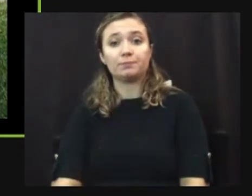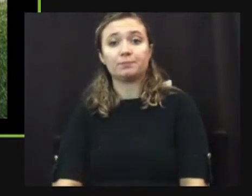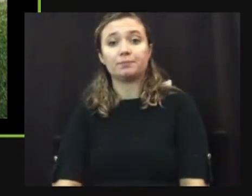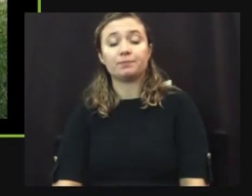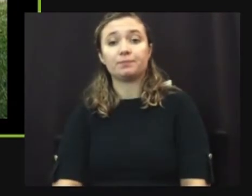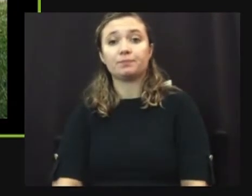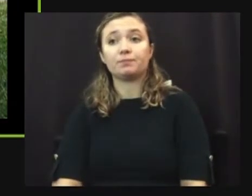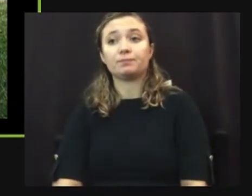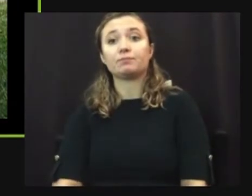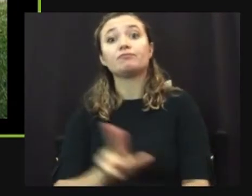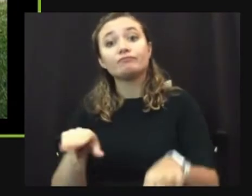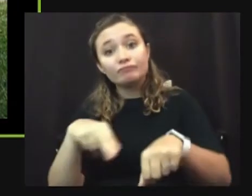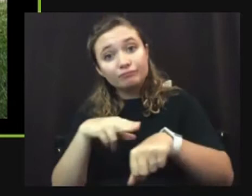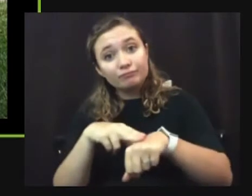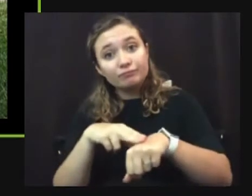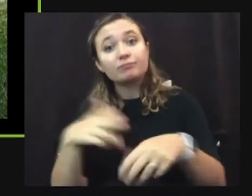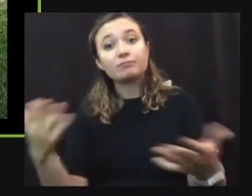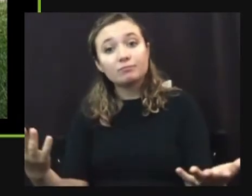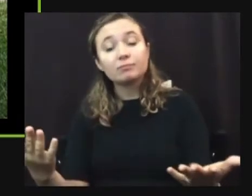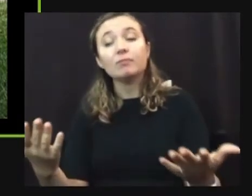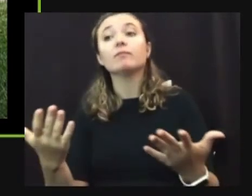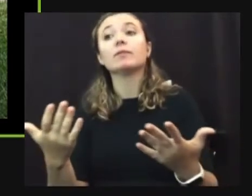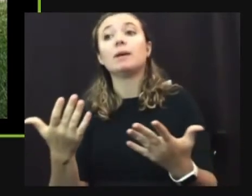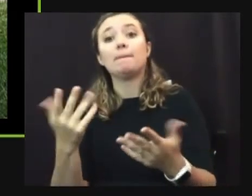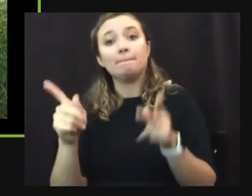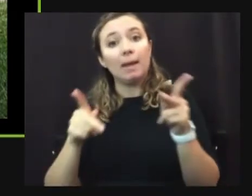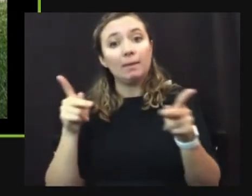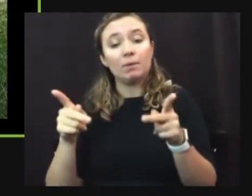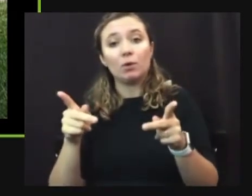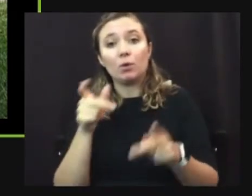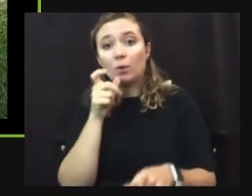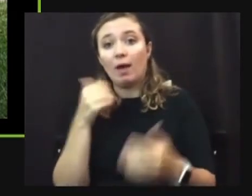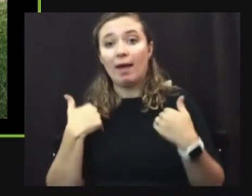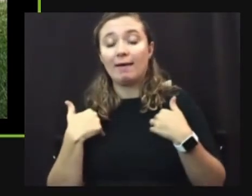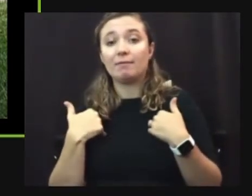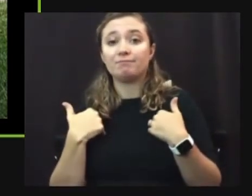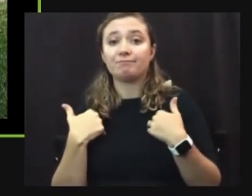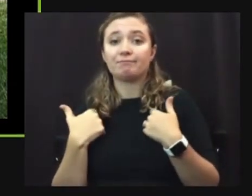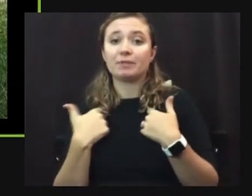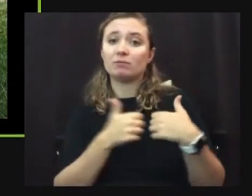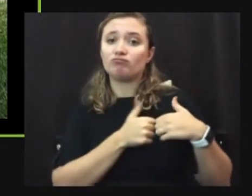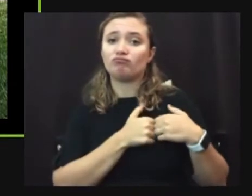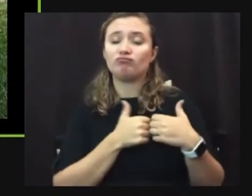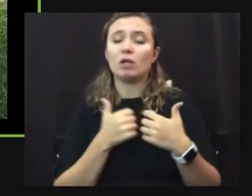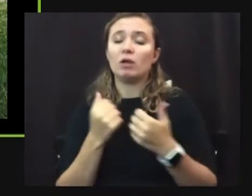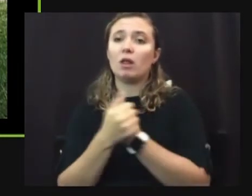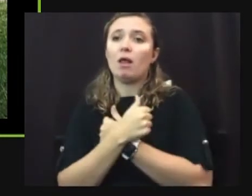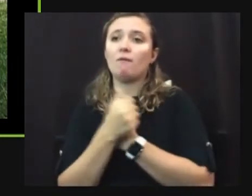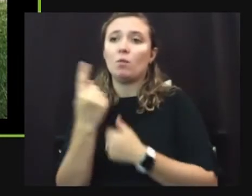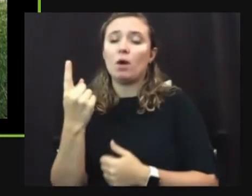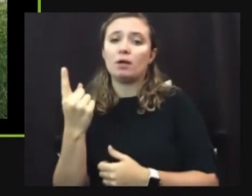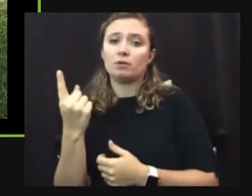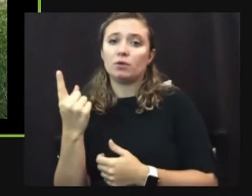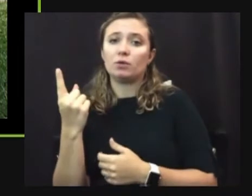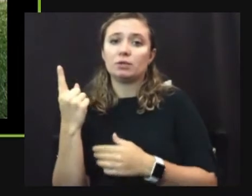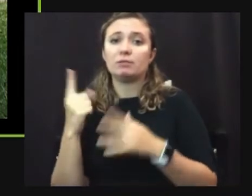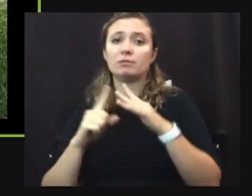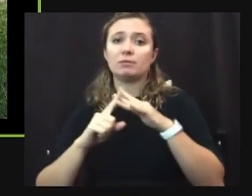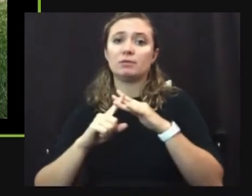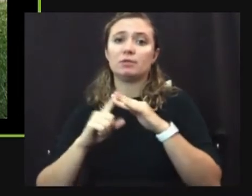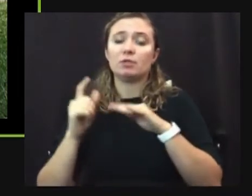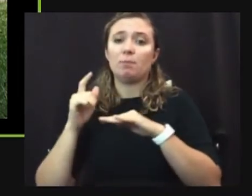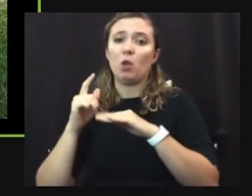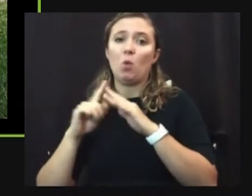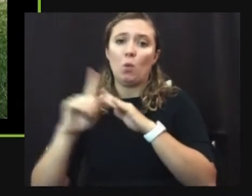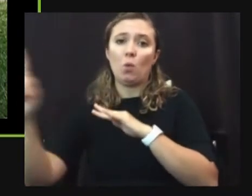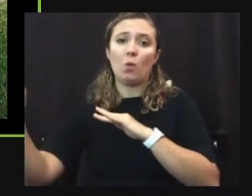And of course, it's going to be people who have a loved one who's been deployed and you've worried.